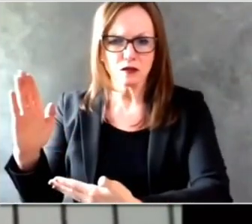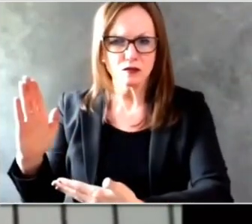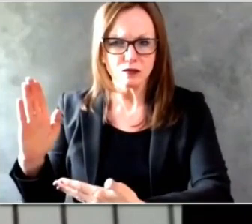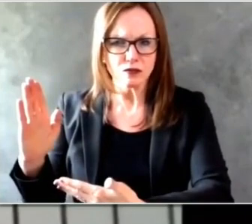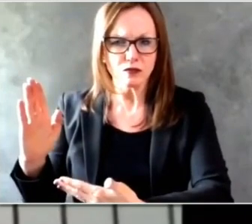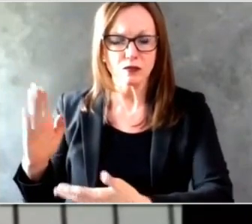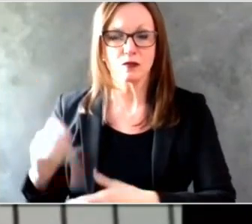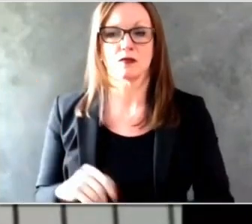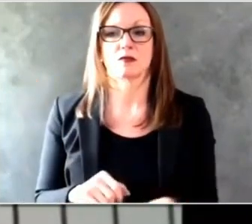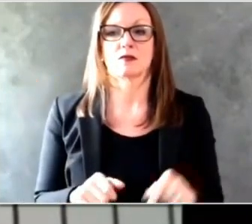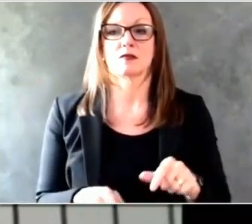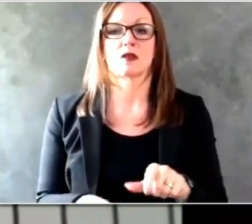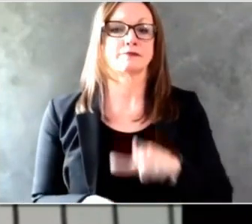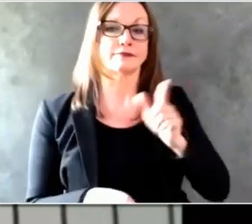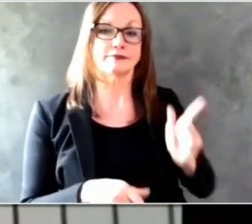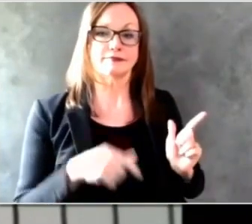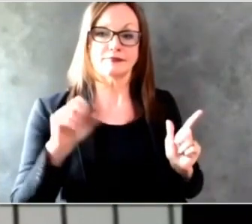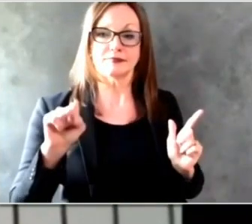is